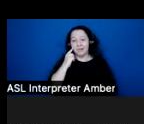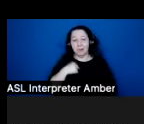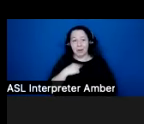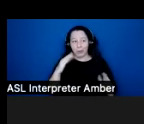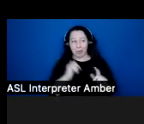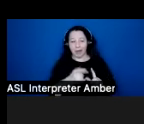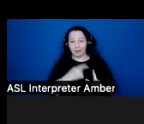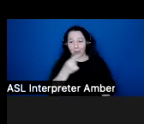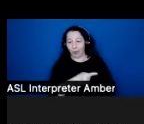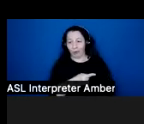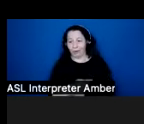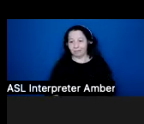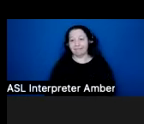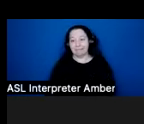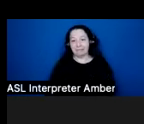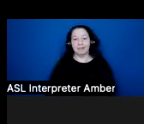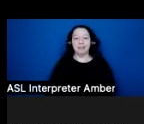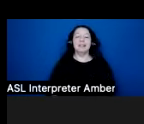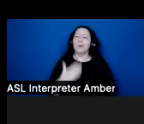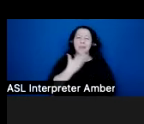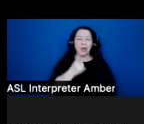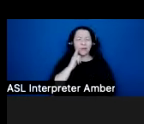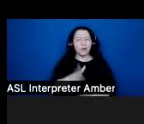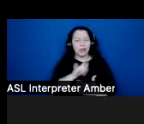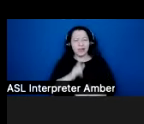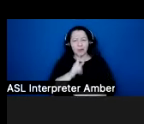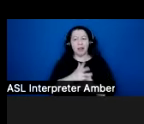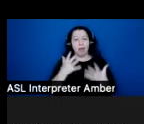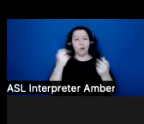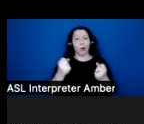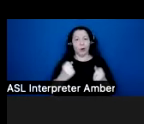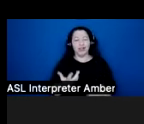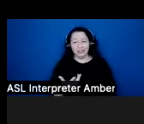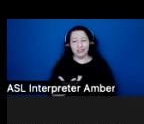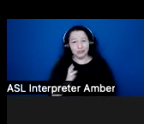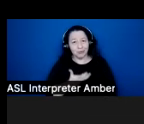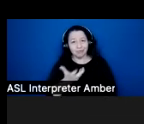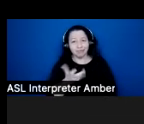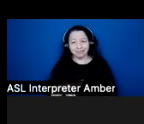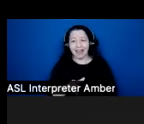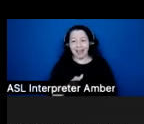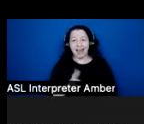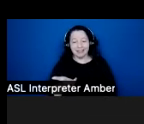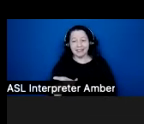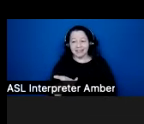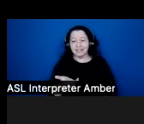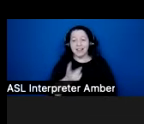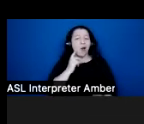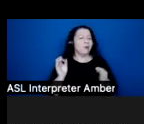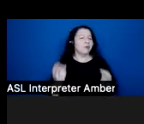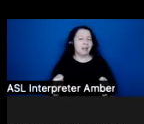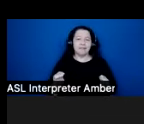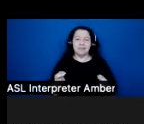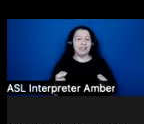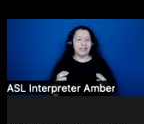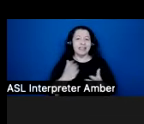for sharing this. That takes a lot of courage, bravery. And I think that there are definitely folks of us in the room